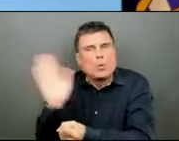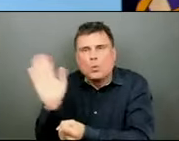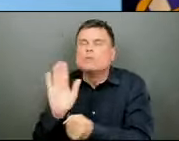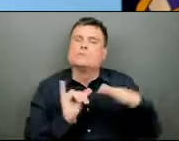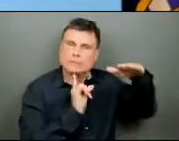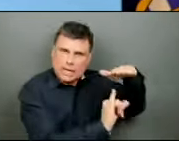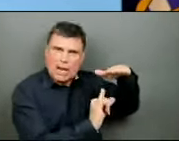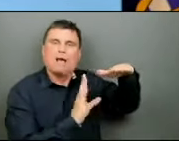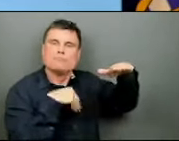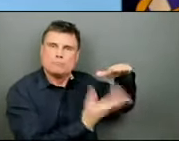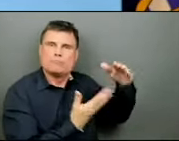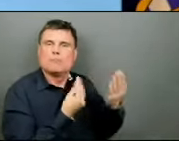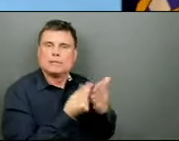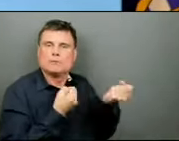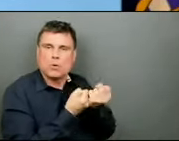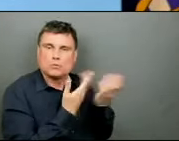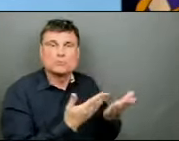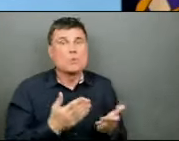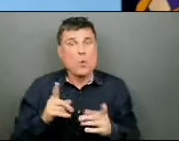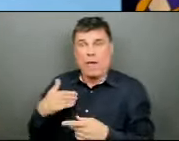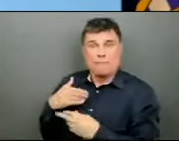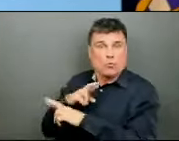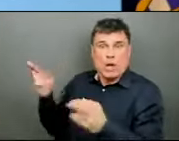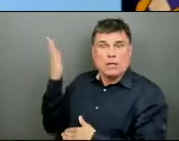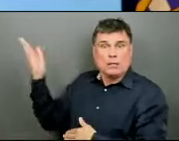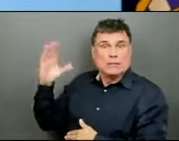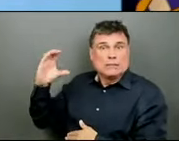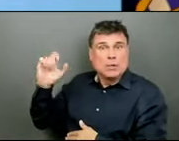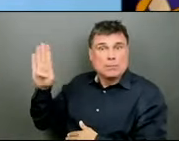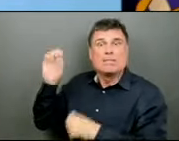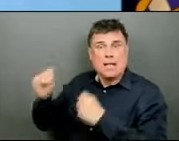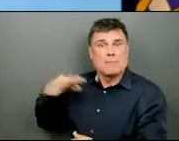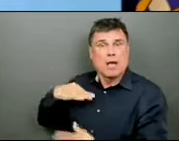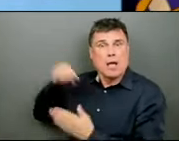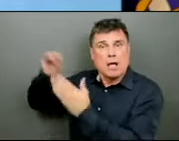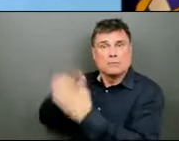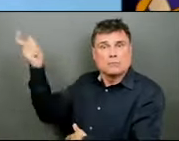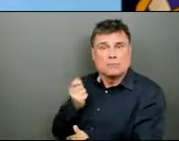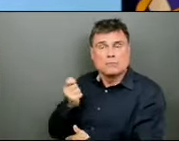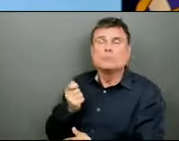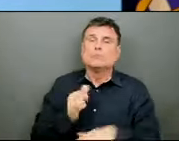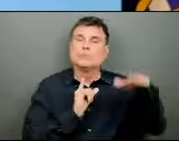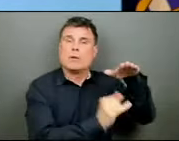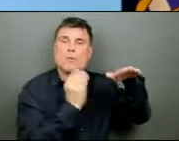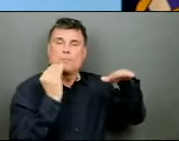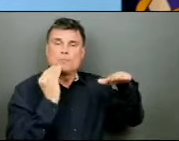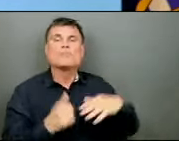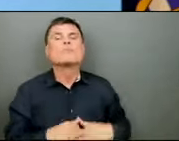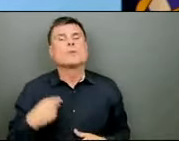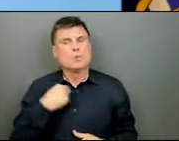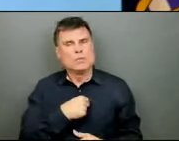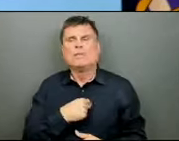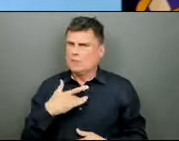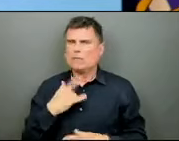there are appropriate programs in place, and as we look at the last number of months of COVID-19, I'm confident that we're on the right track. But if we